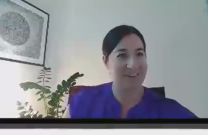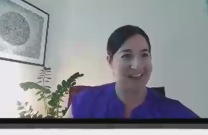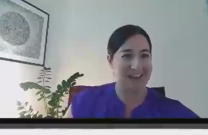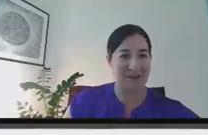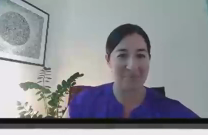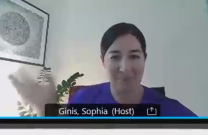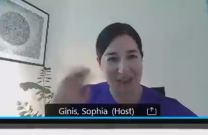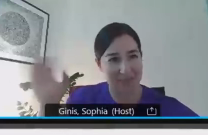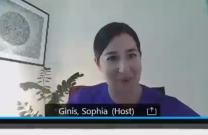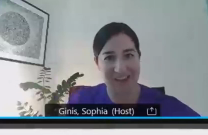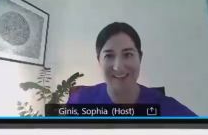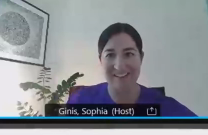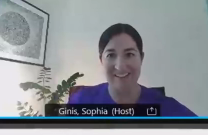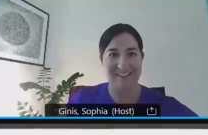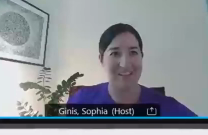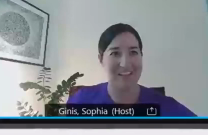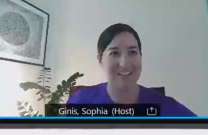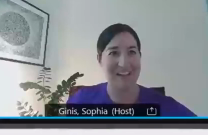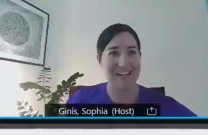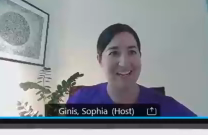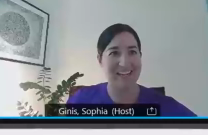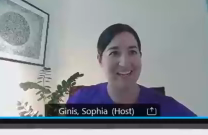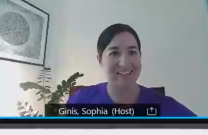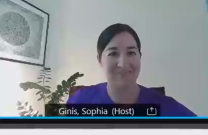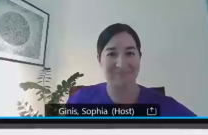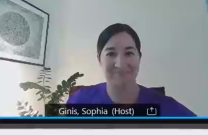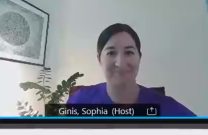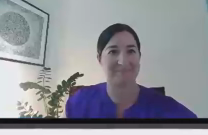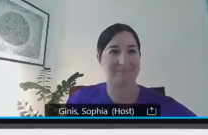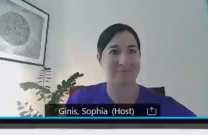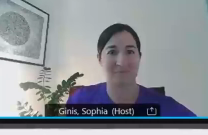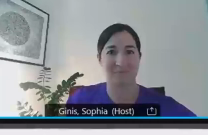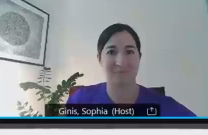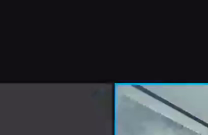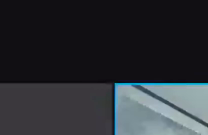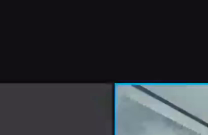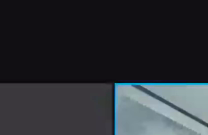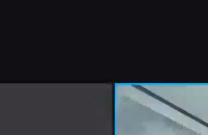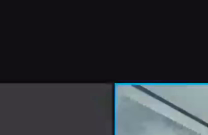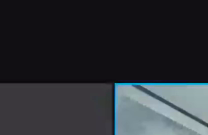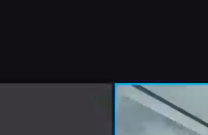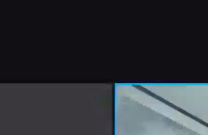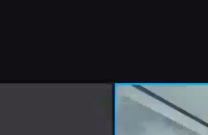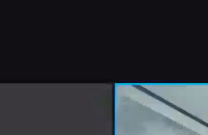Okay, with that, bye everyone. We'll end the meeting. Thanks.